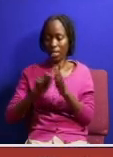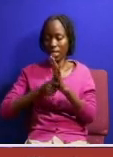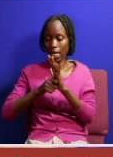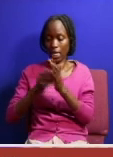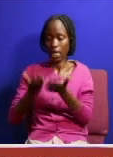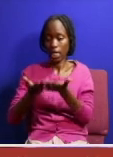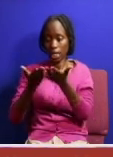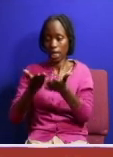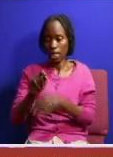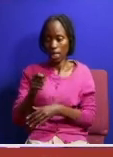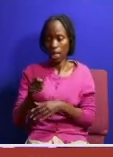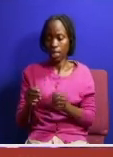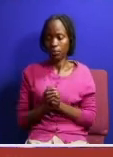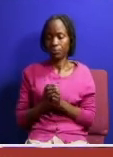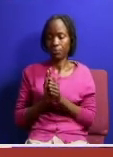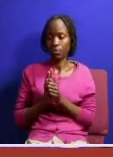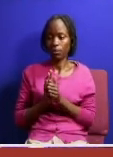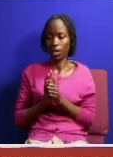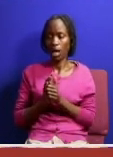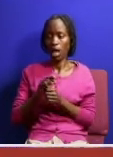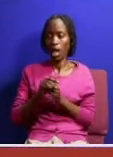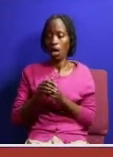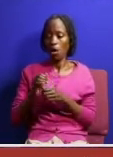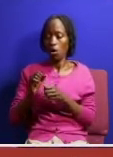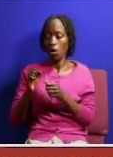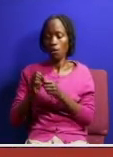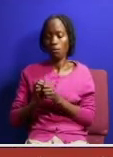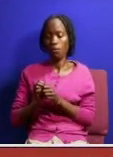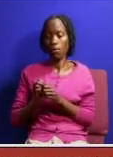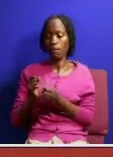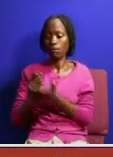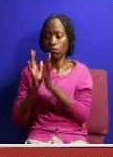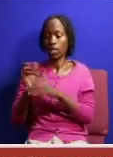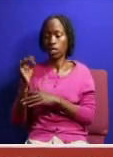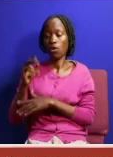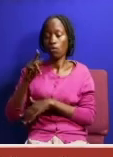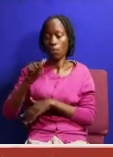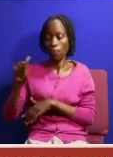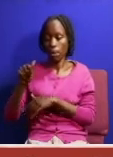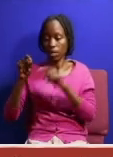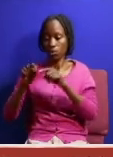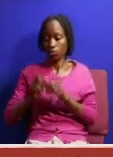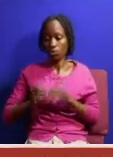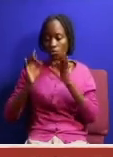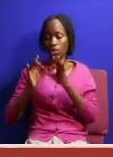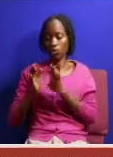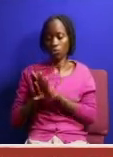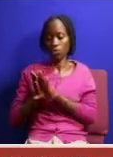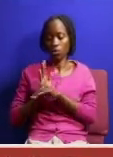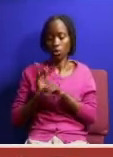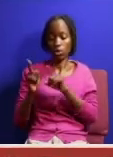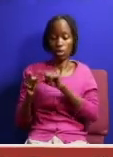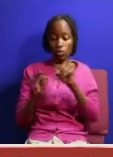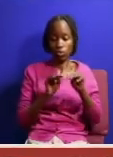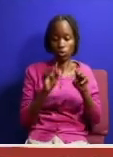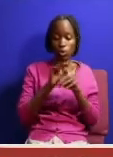hapa. Senior officials of power political party from Kilifi region have today officially decamped to Raila